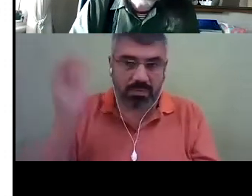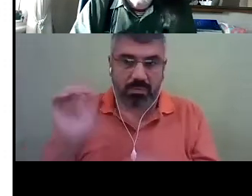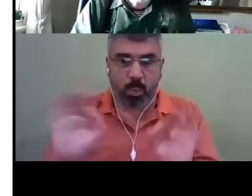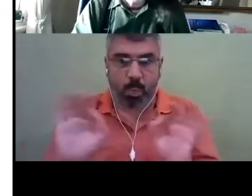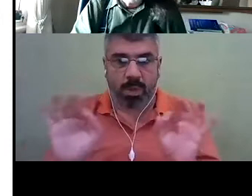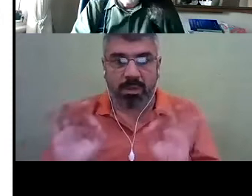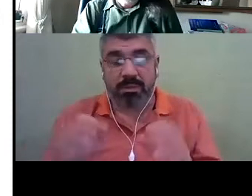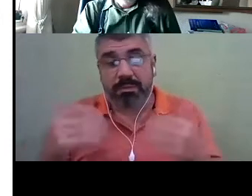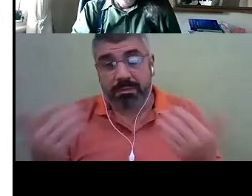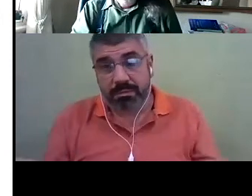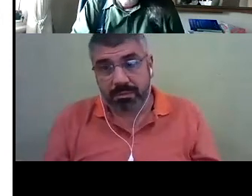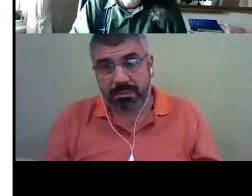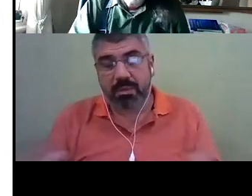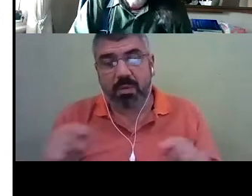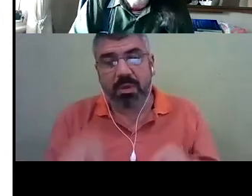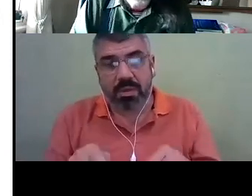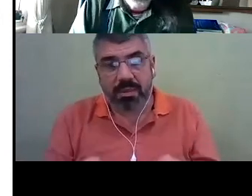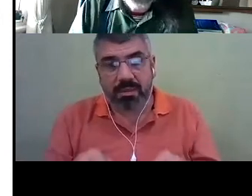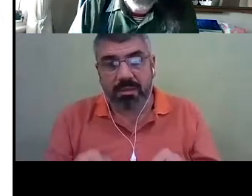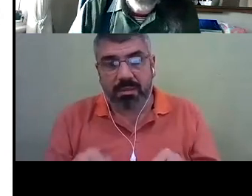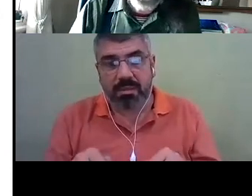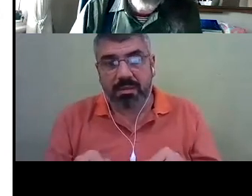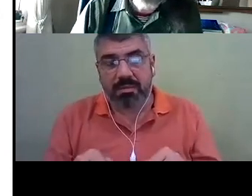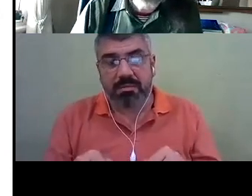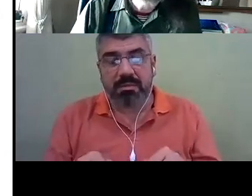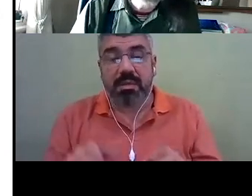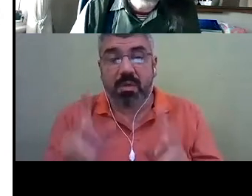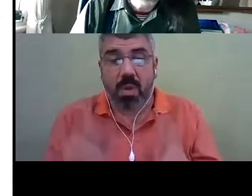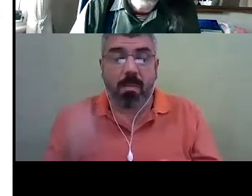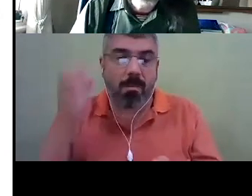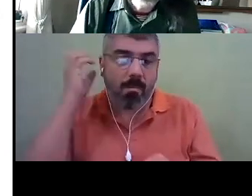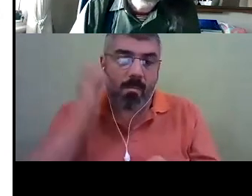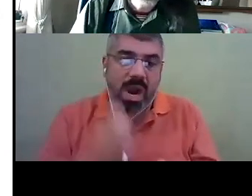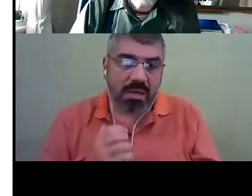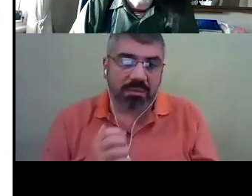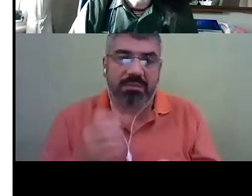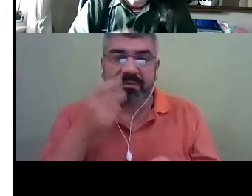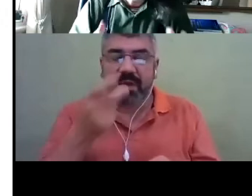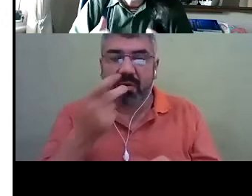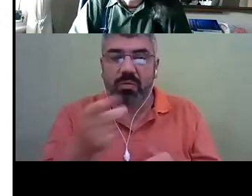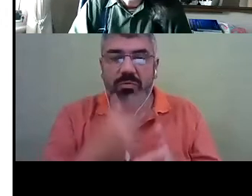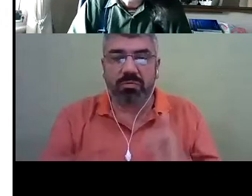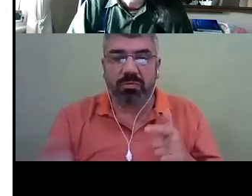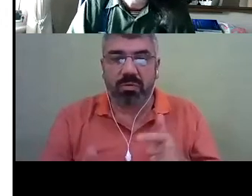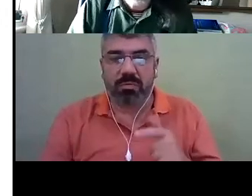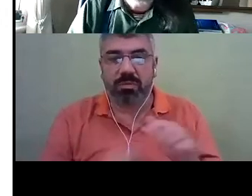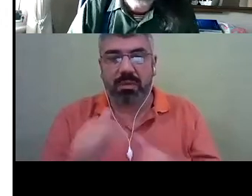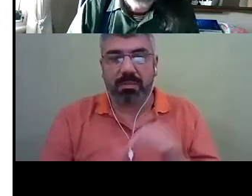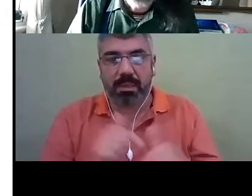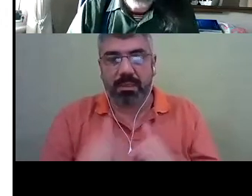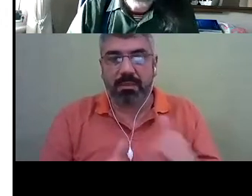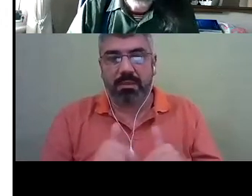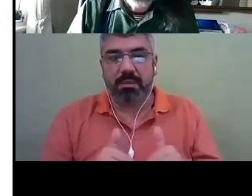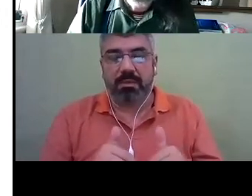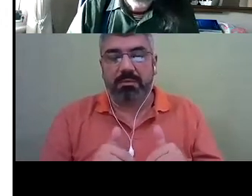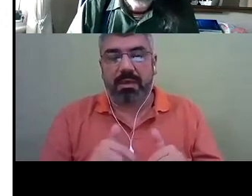that doesn't work either, because if you work out a way of making something, You know, something may be very difficult to make,